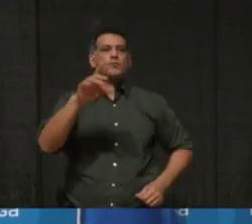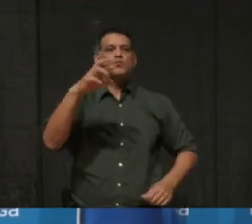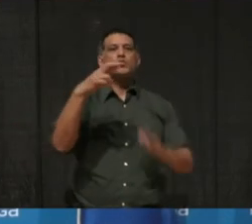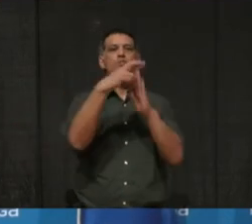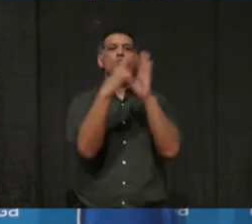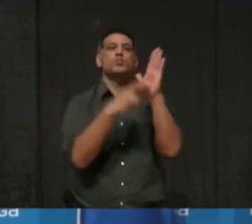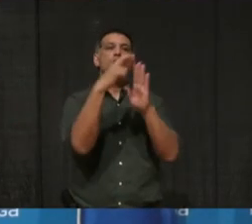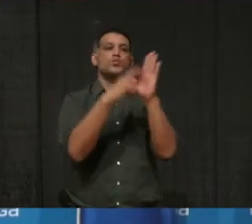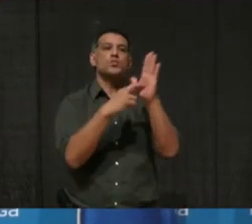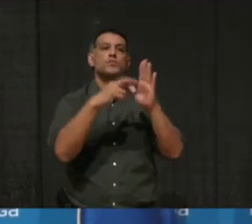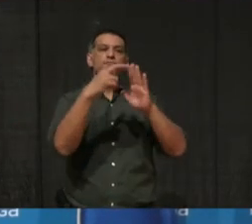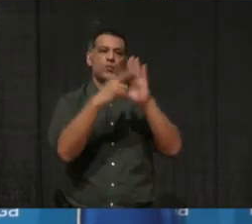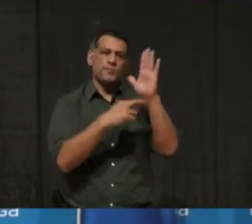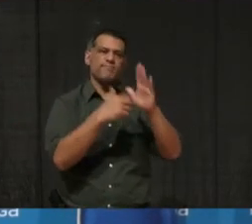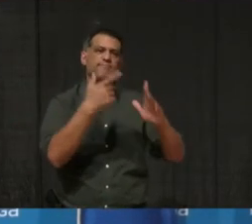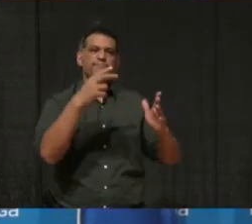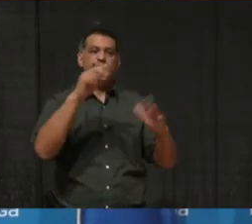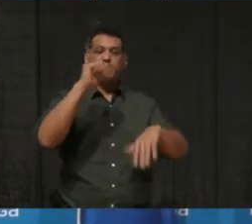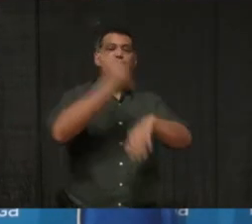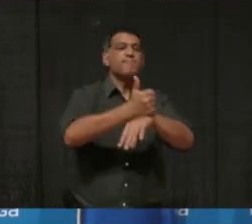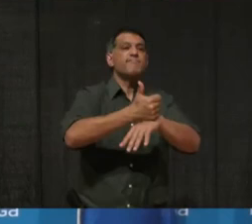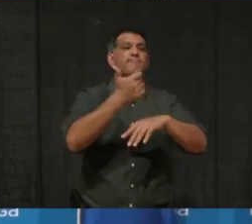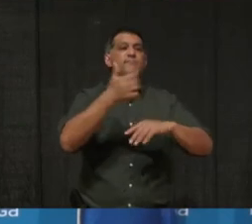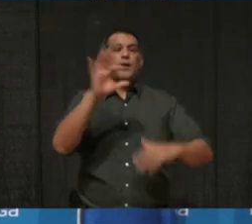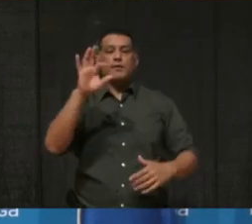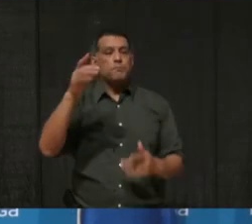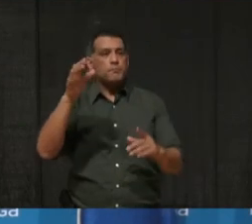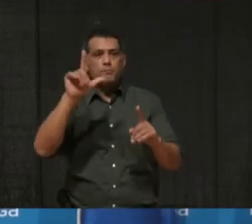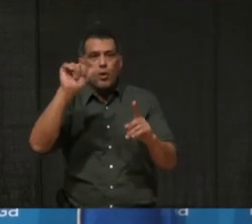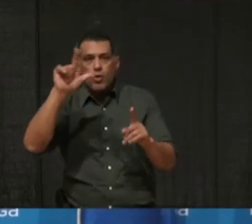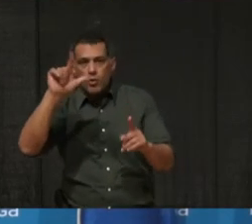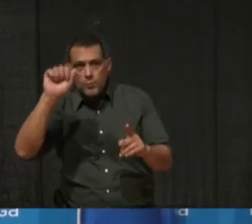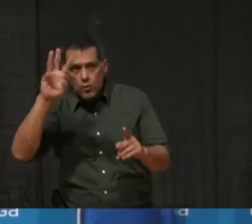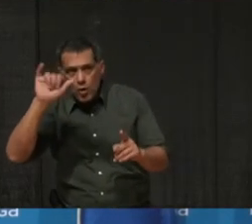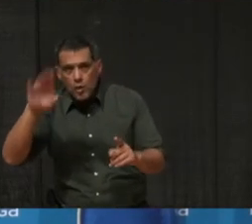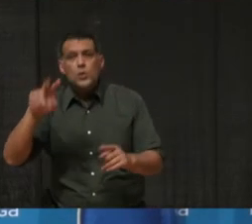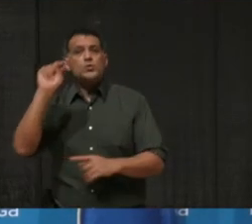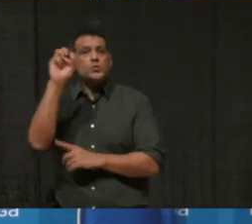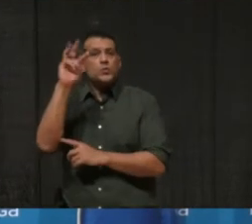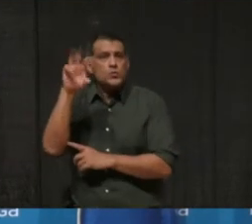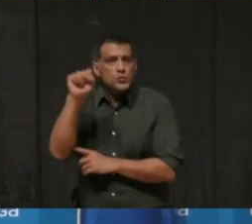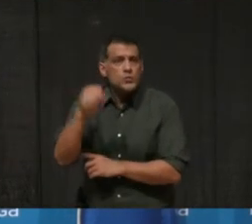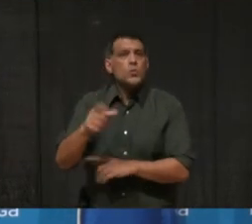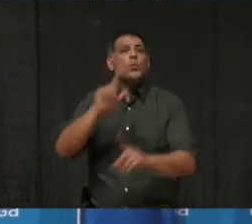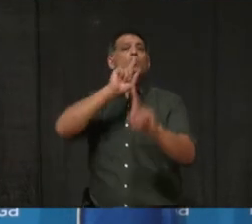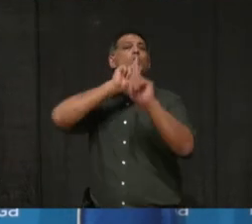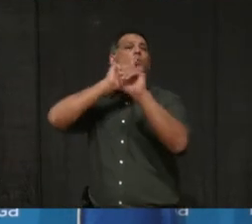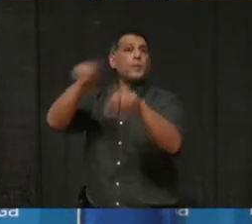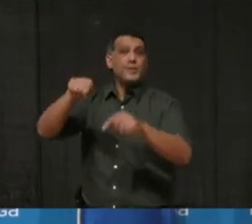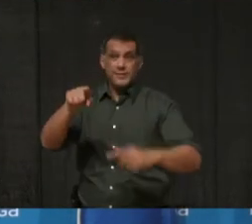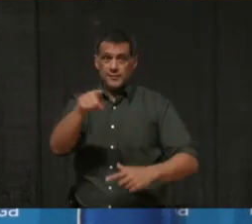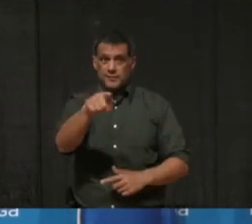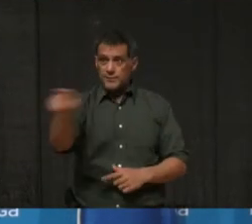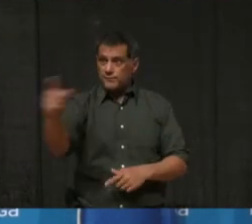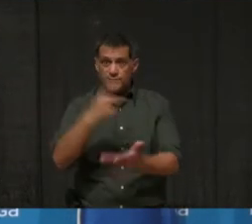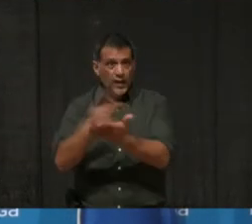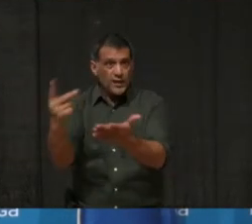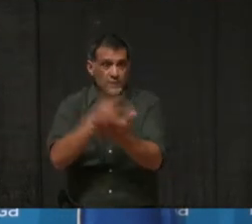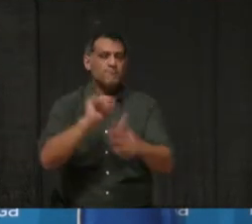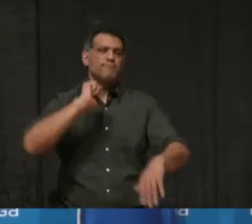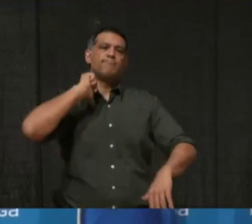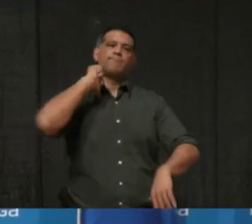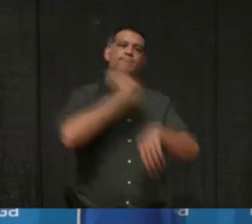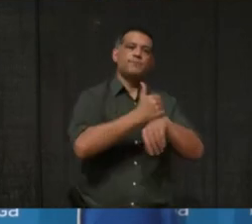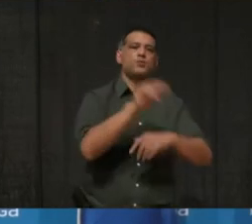code orders. And that's to help change the behavior because our public education hasn't done that. And then the last is